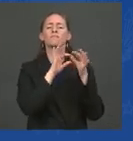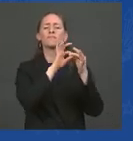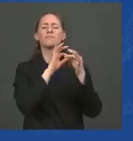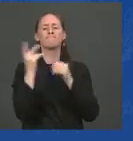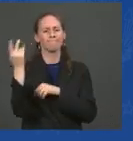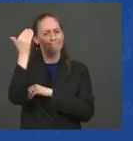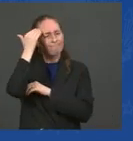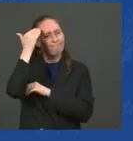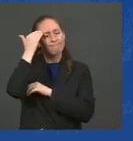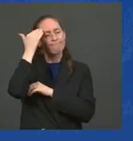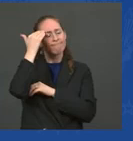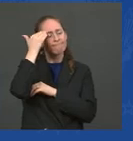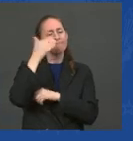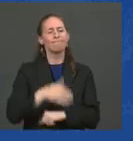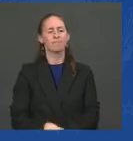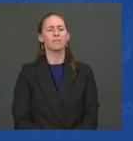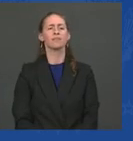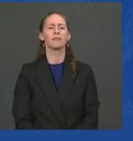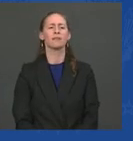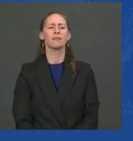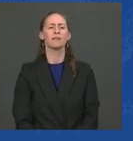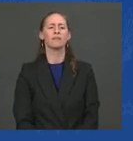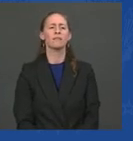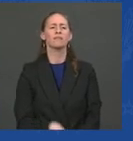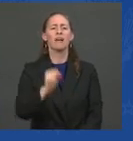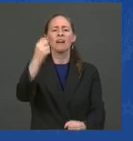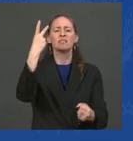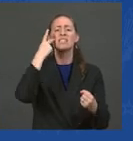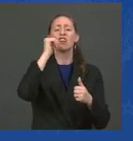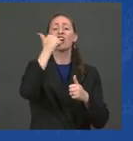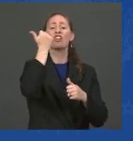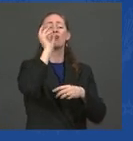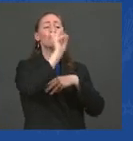excoriated the abuses elsewhere in the world and called for action overseas.